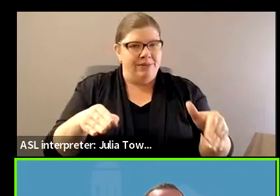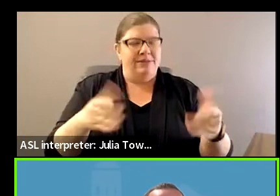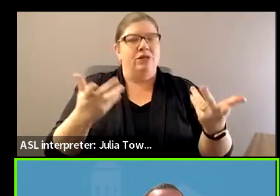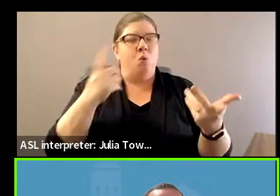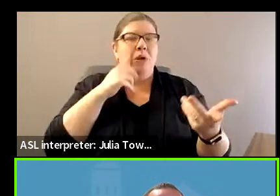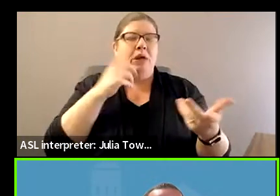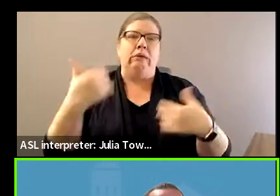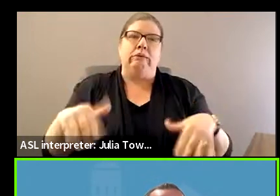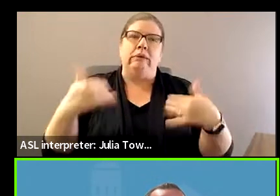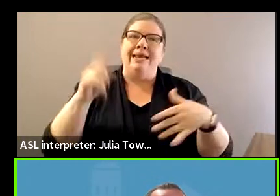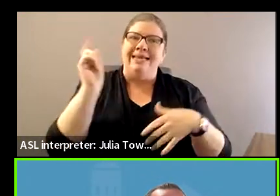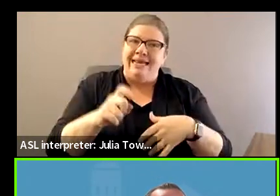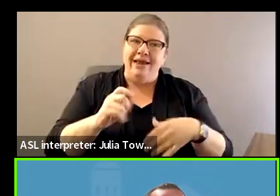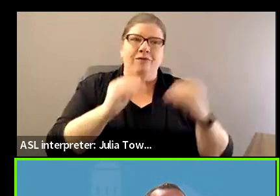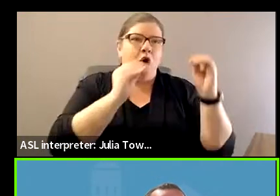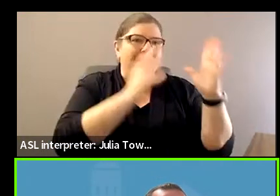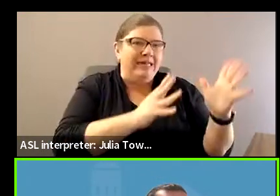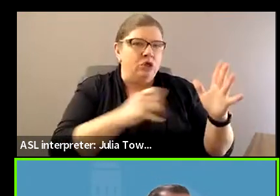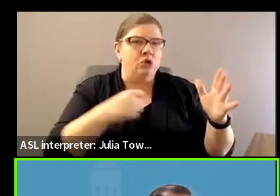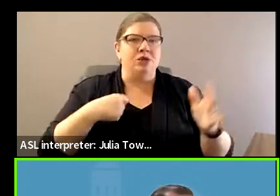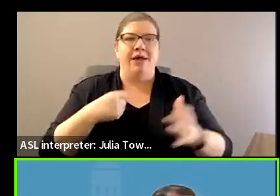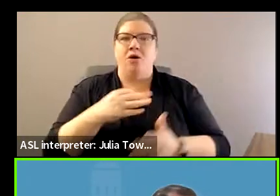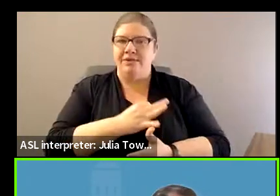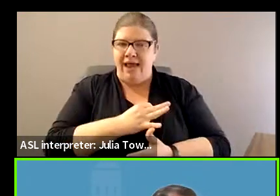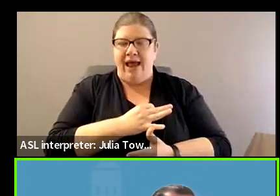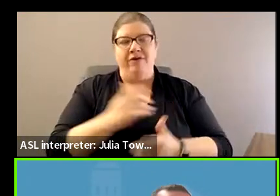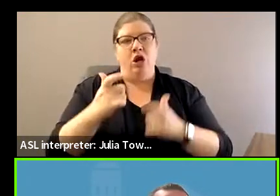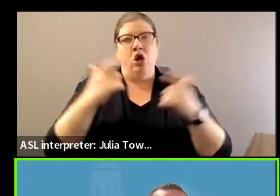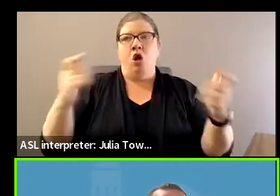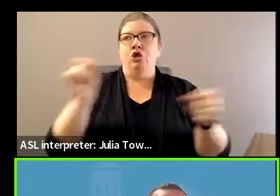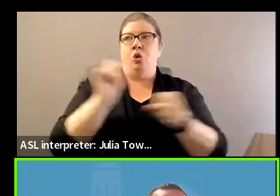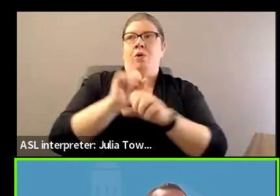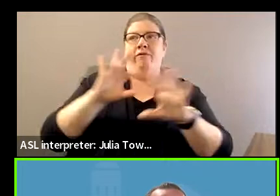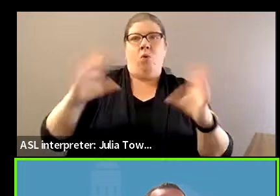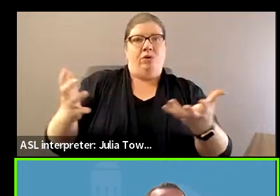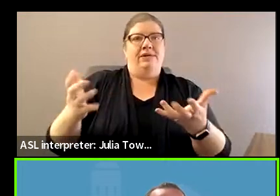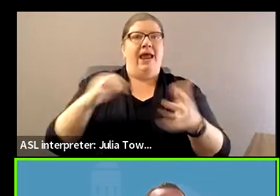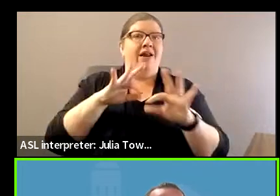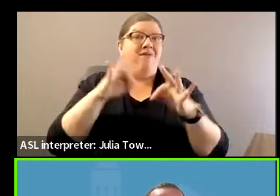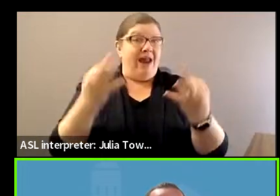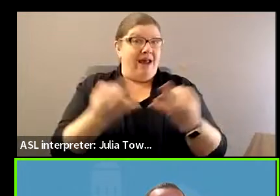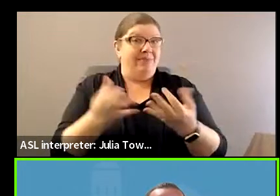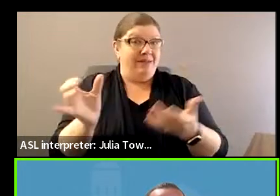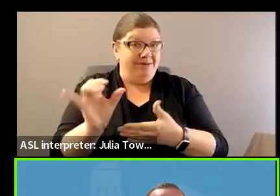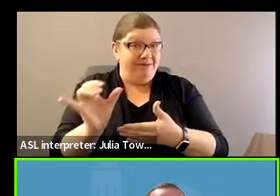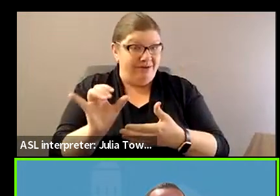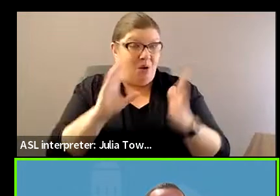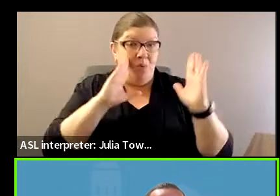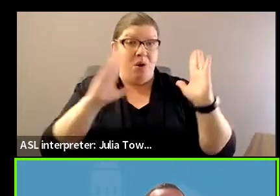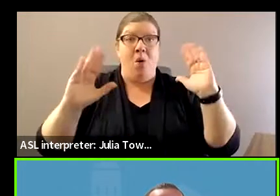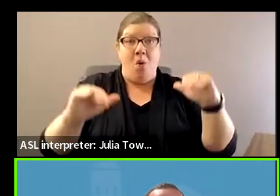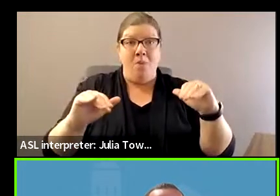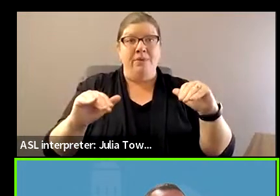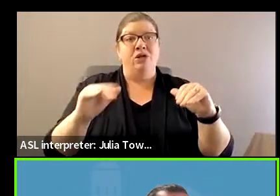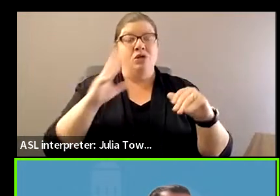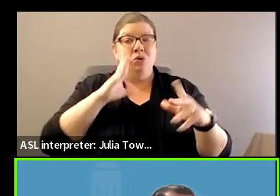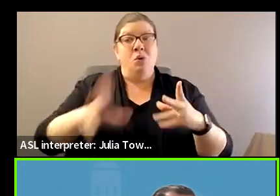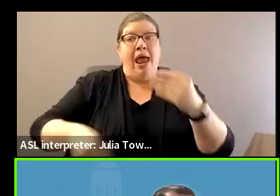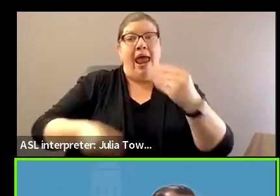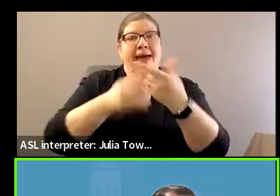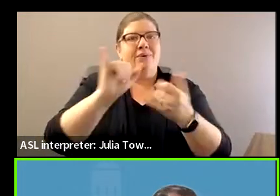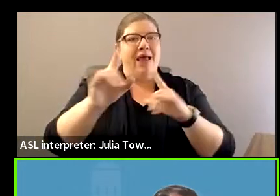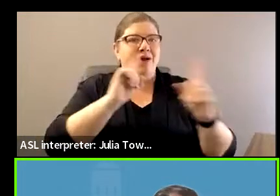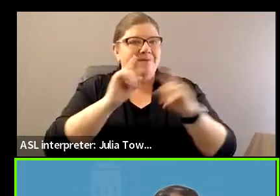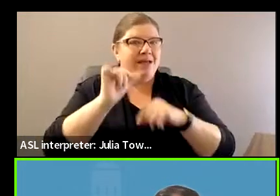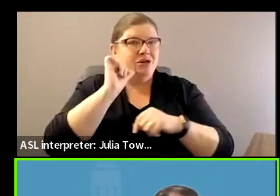for our teachers, our staff, and our larger workforce and our families. So hoping to contribute to that conversation tomorrow, and